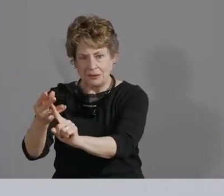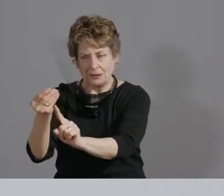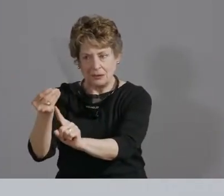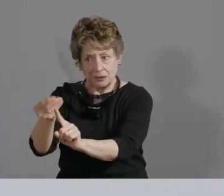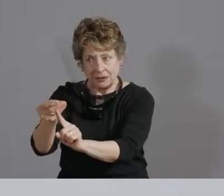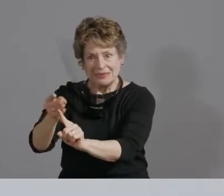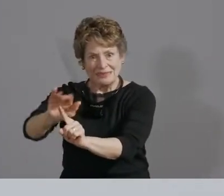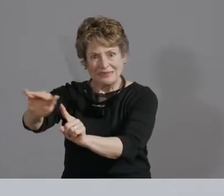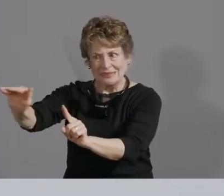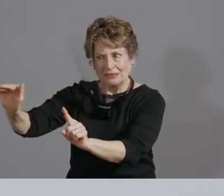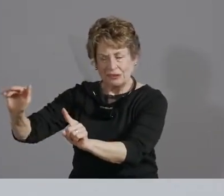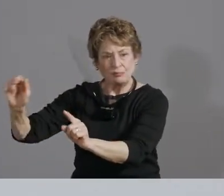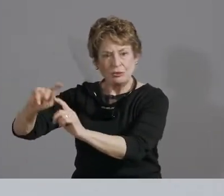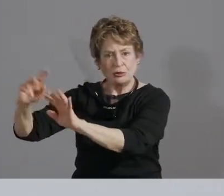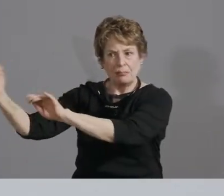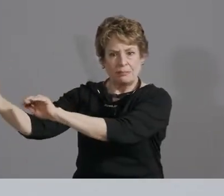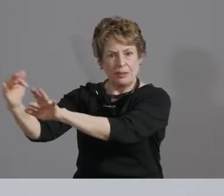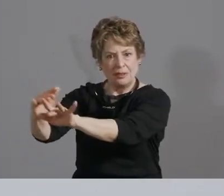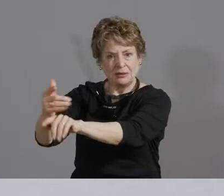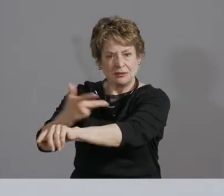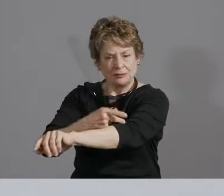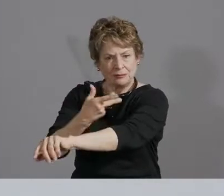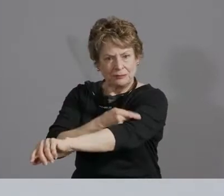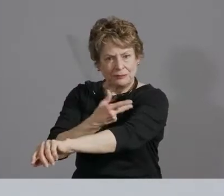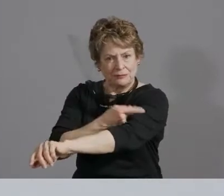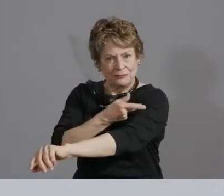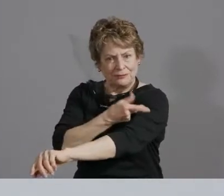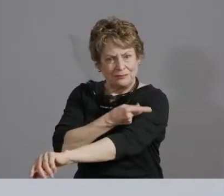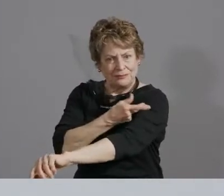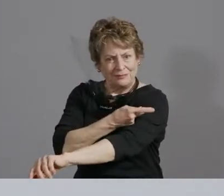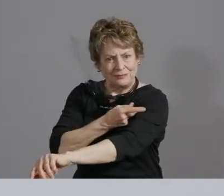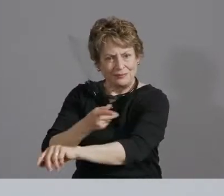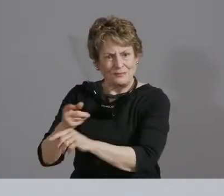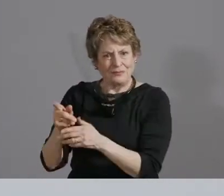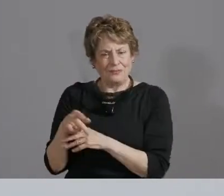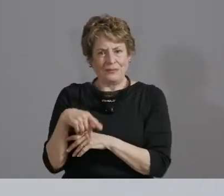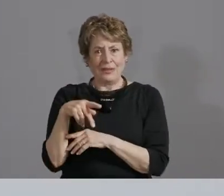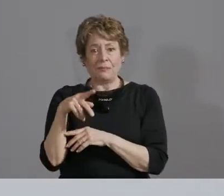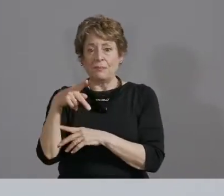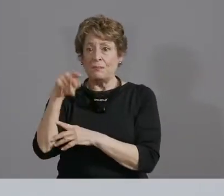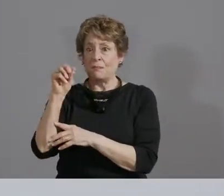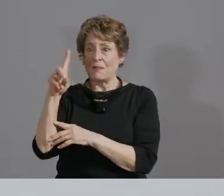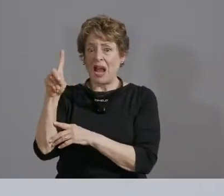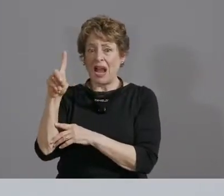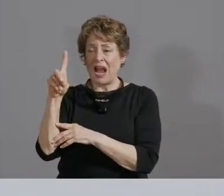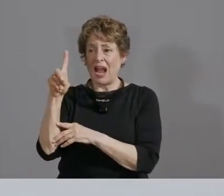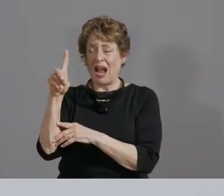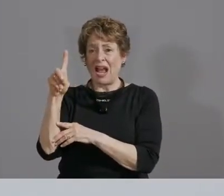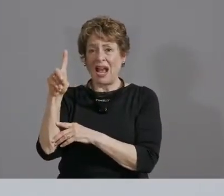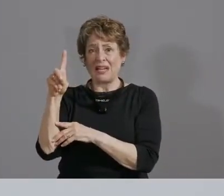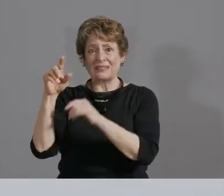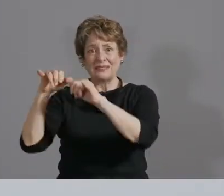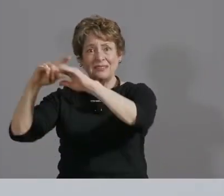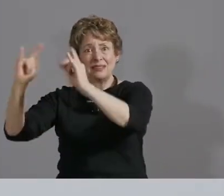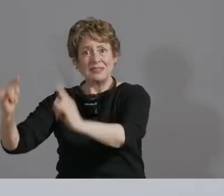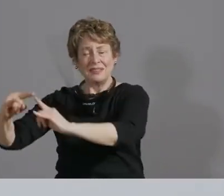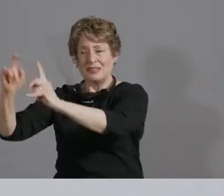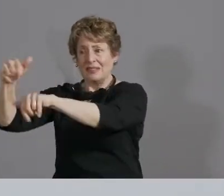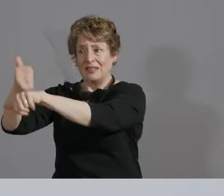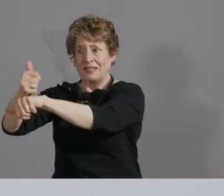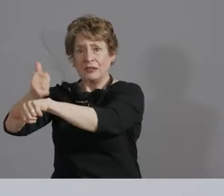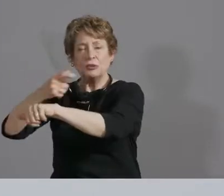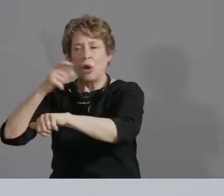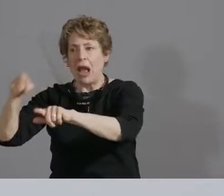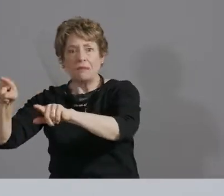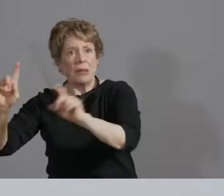those areas so that they don't need to travel. We've also been working with some partners on scheduling transportation for those that may not be